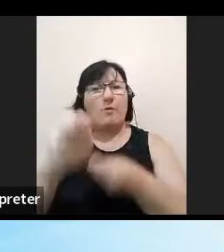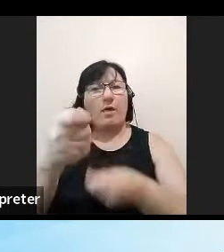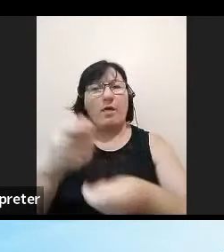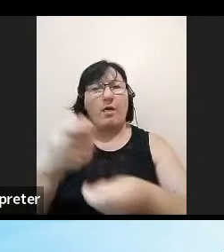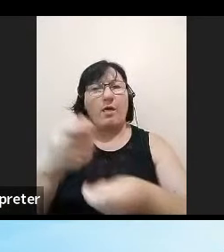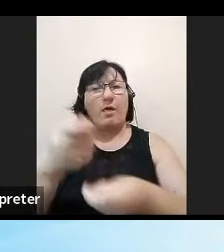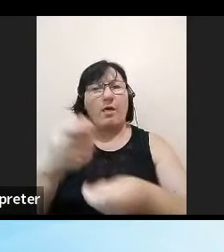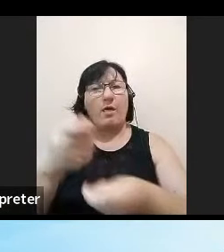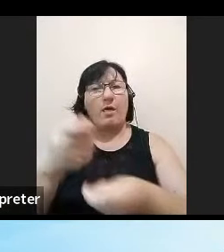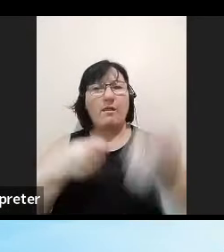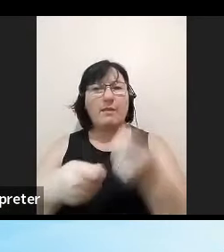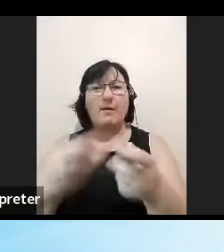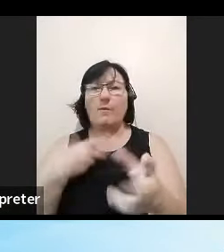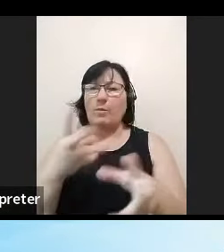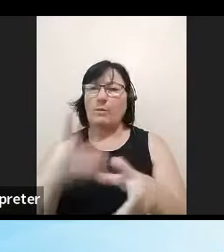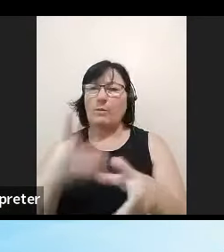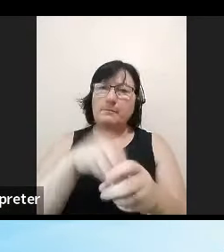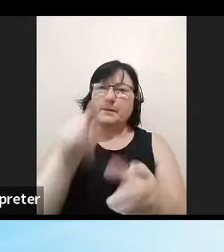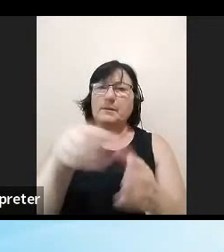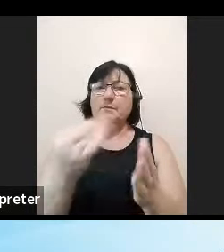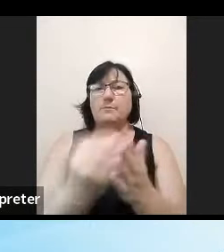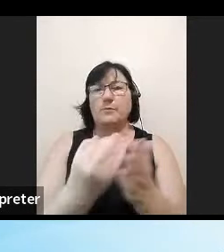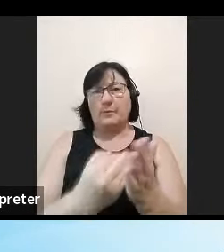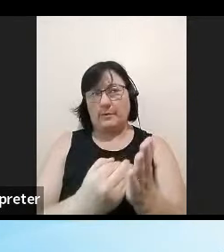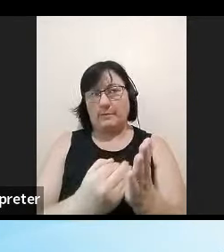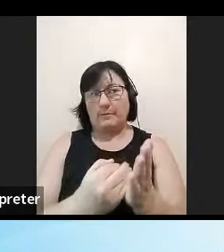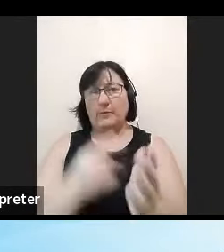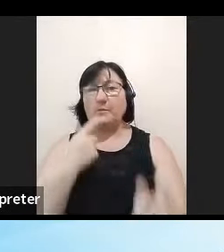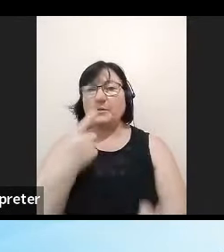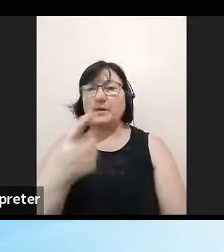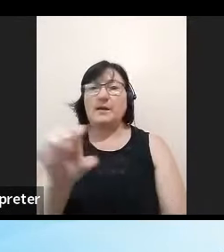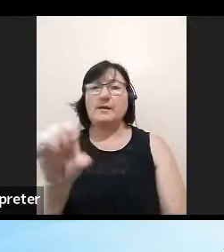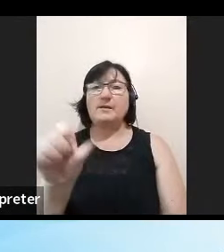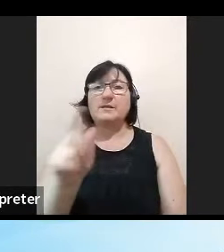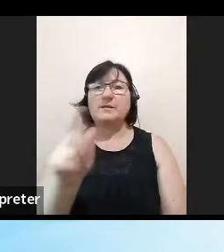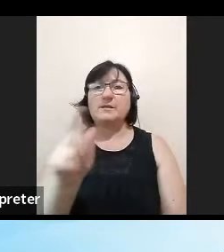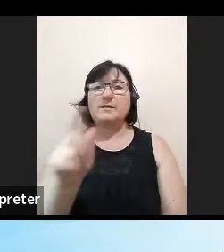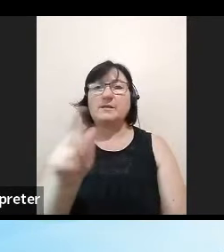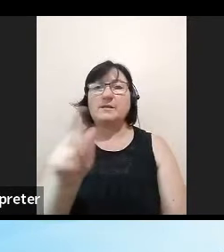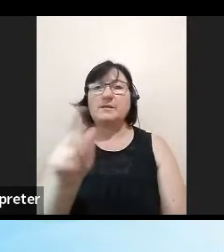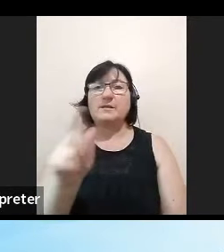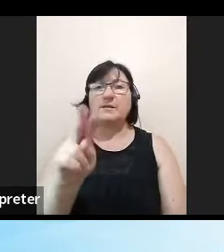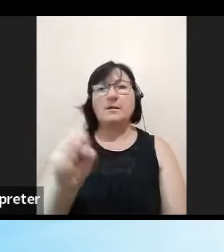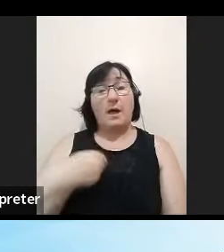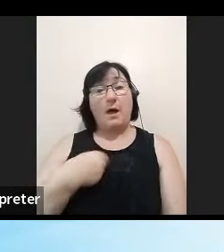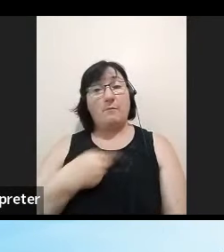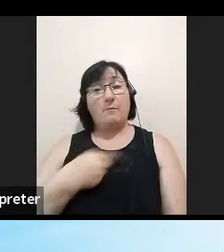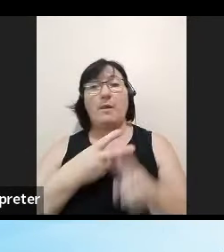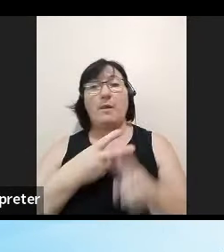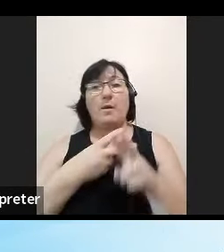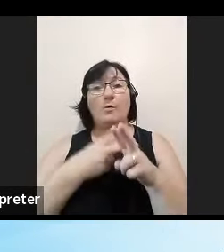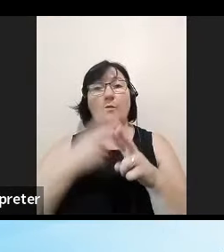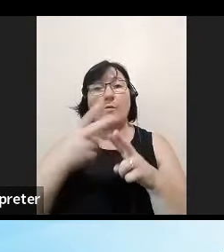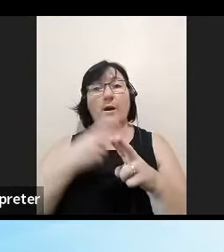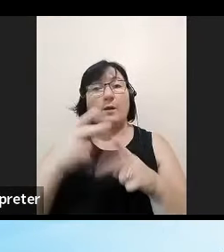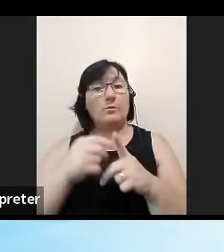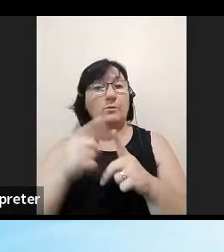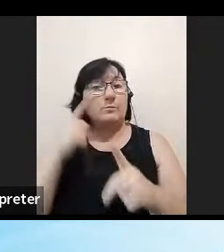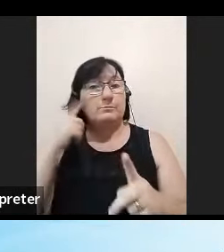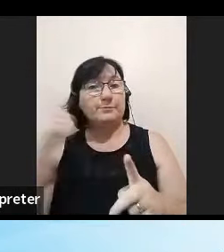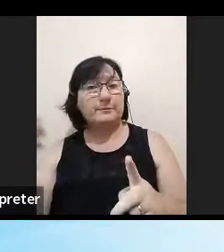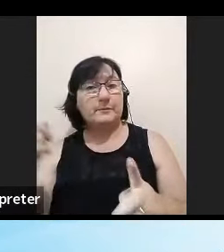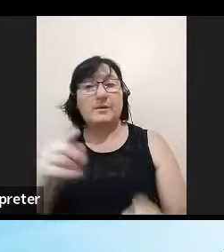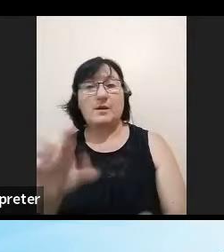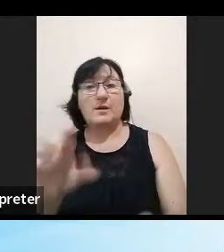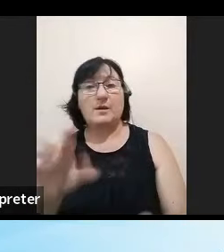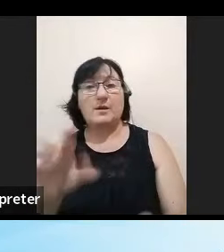are saying to us, SARS, I am willing and ready to comply. Therefore, you are volunteering your services and your